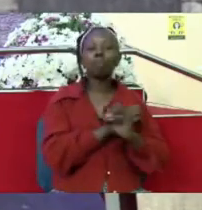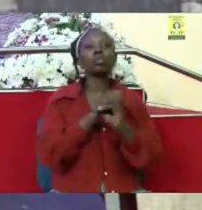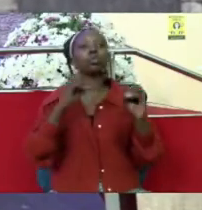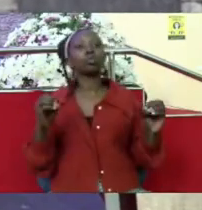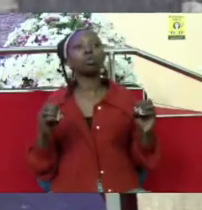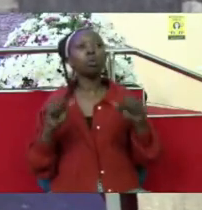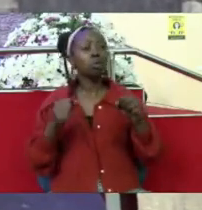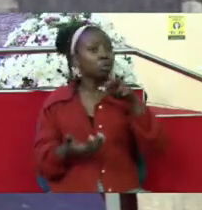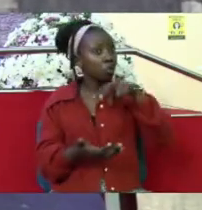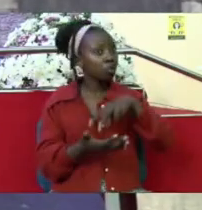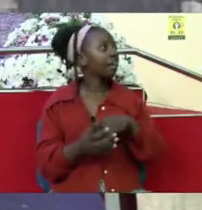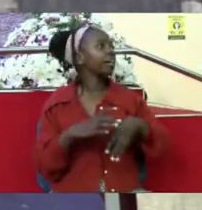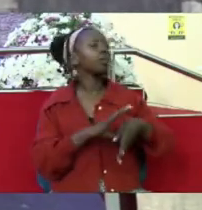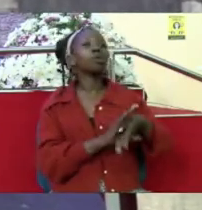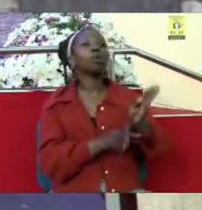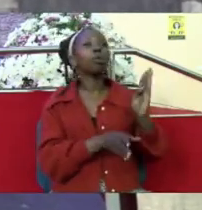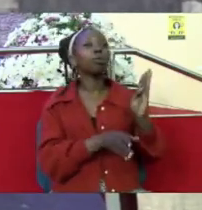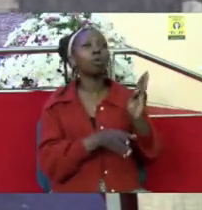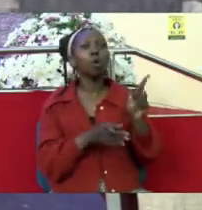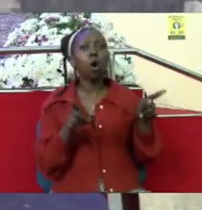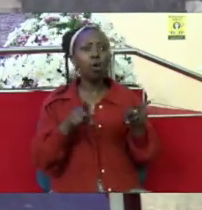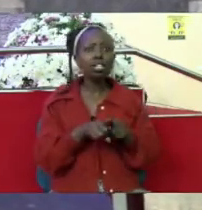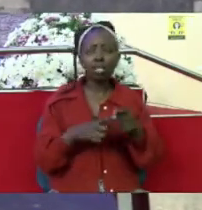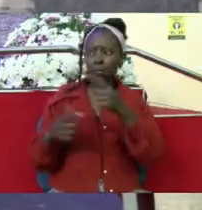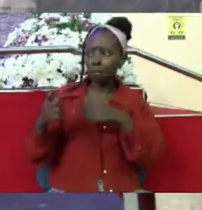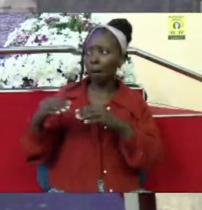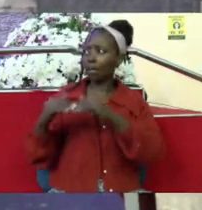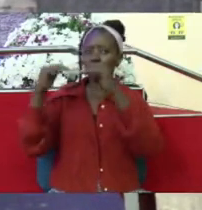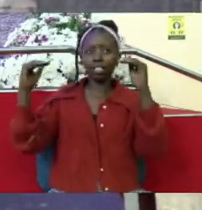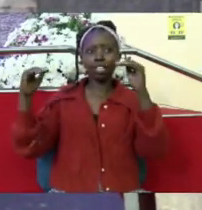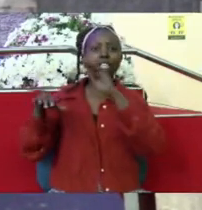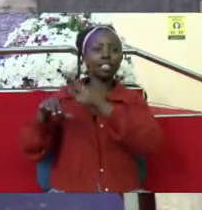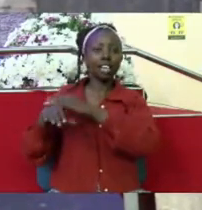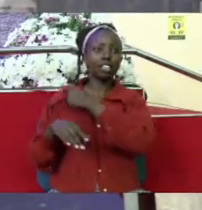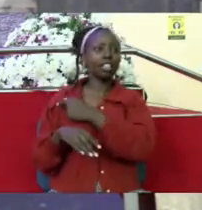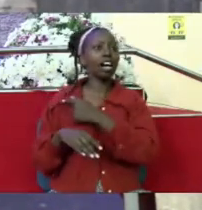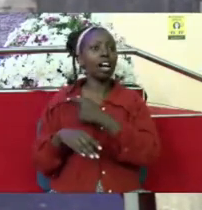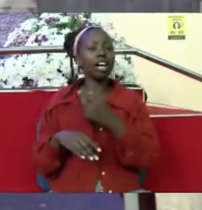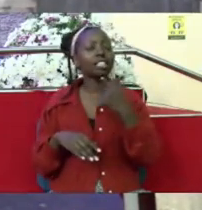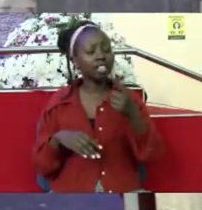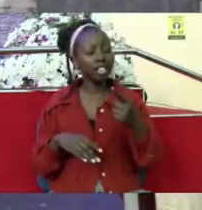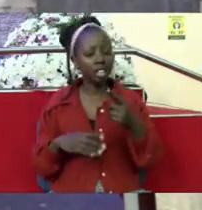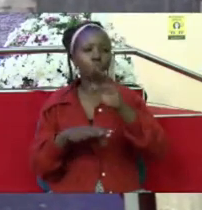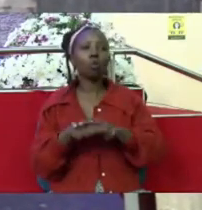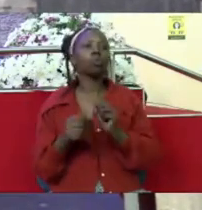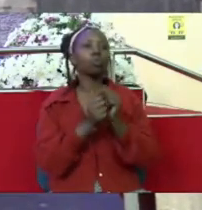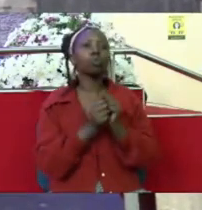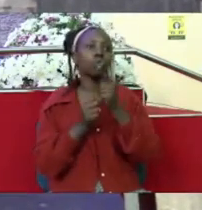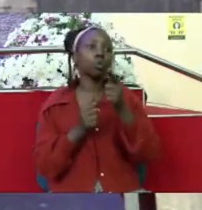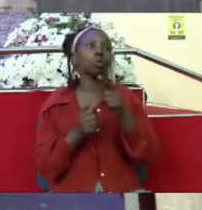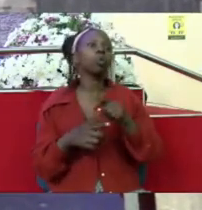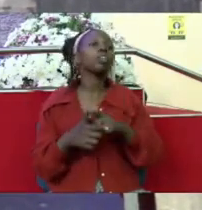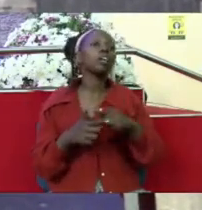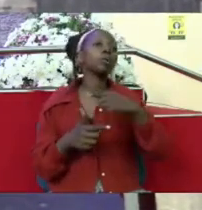walk out. Unaweza simama na uende hata nje. Or come and touch the altar. Na uguze madhabahu. And declare it is well with me. Na useme iko sawa na mimi. Uende nyumbani.